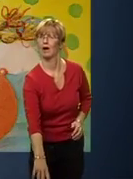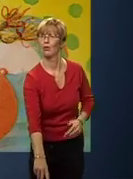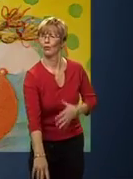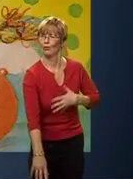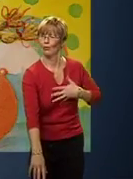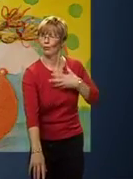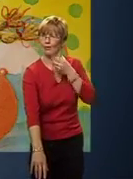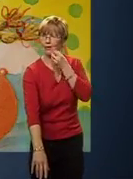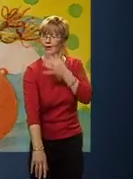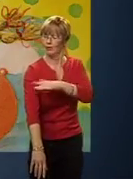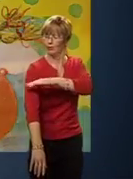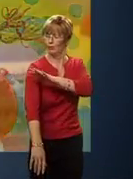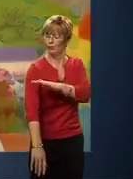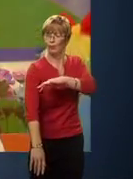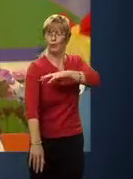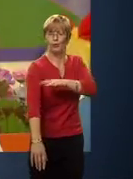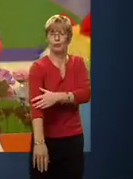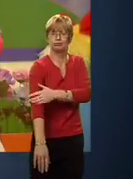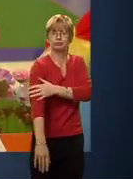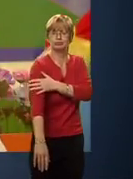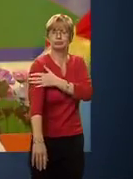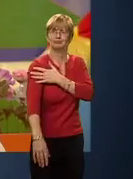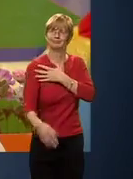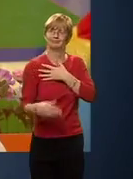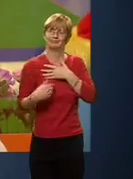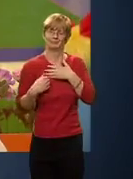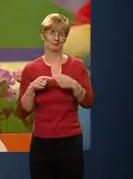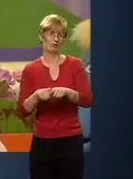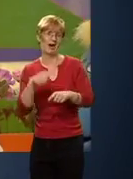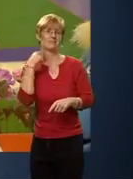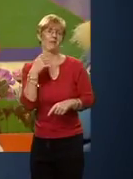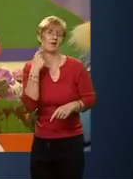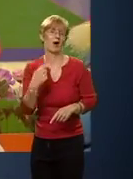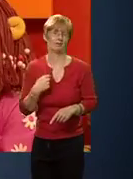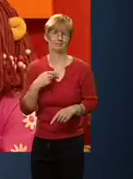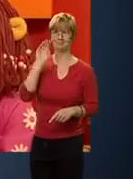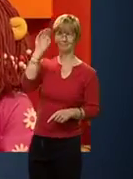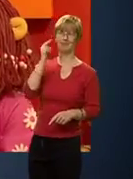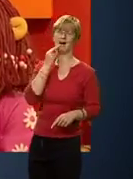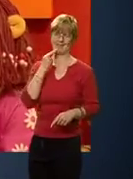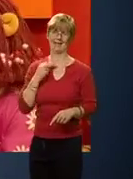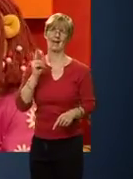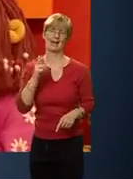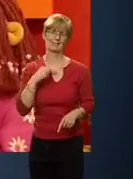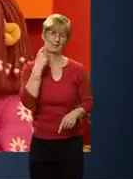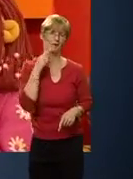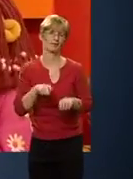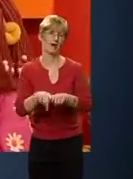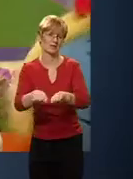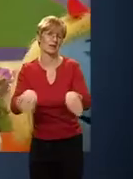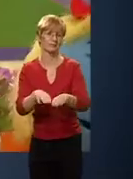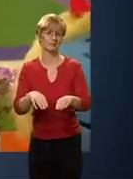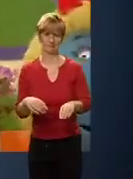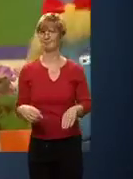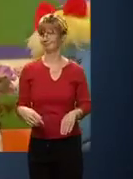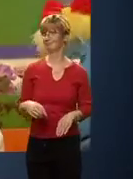of the water flowing over her arms. I'll try the feet bit tomorrow, she promised Aunt Pearl. I like swimming. I do too.